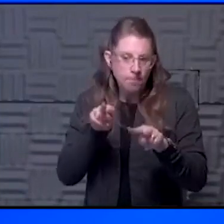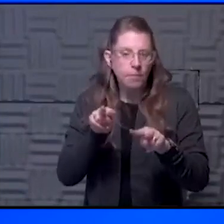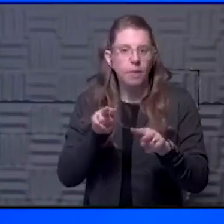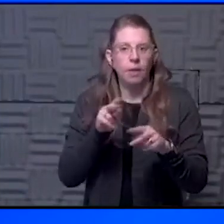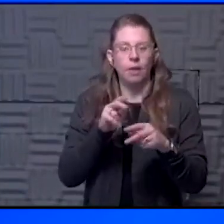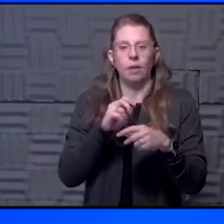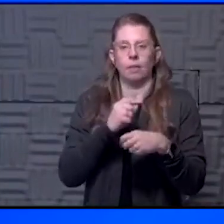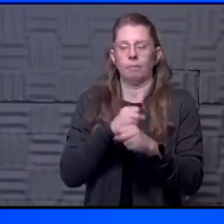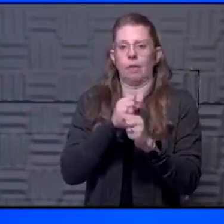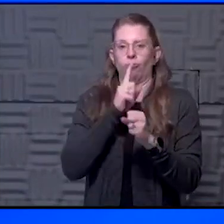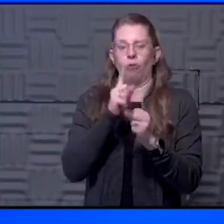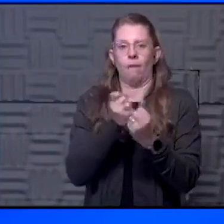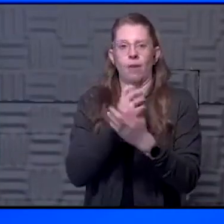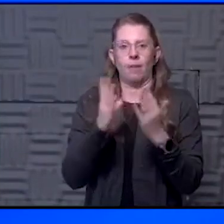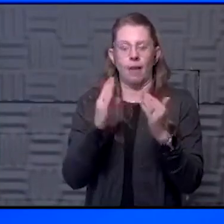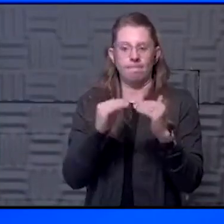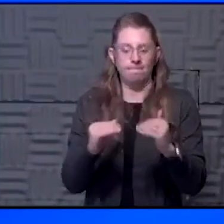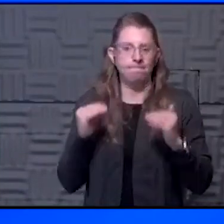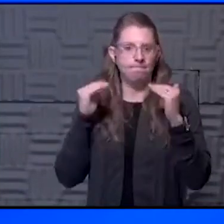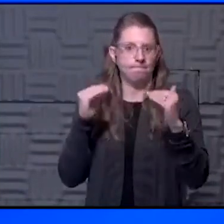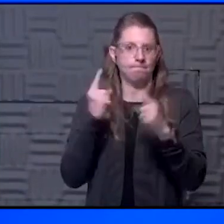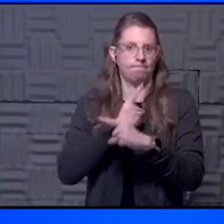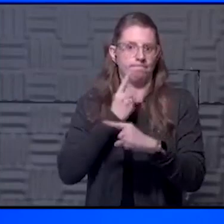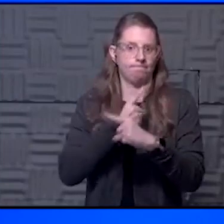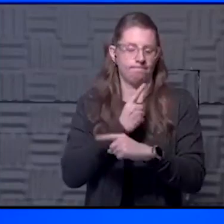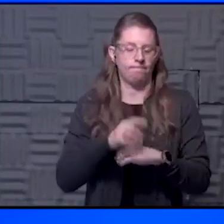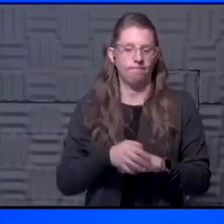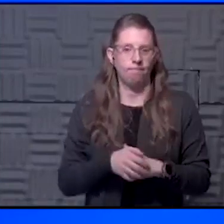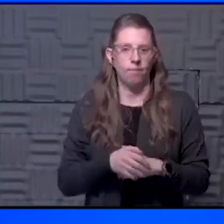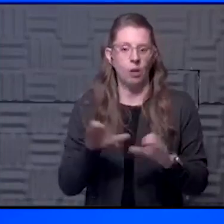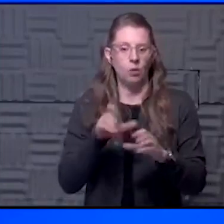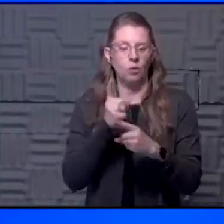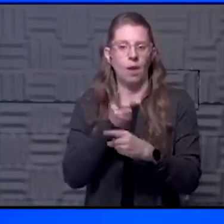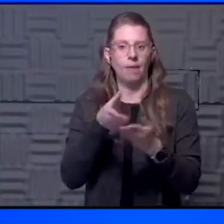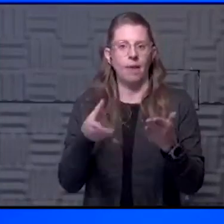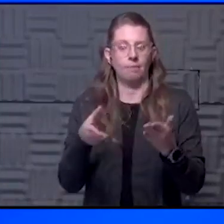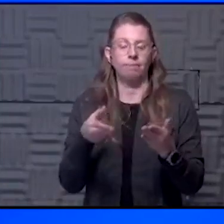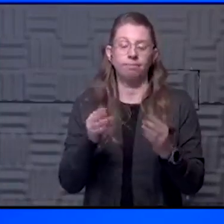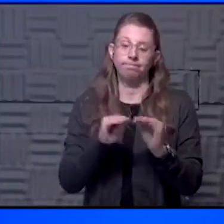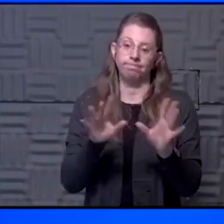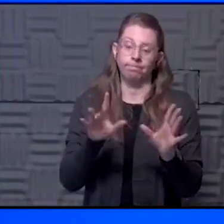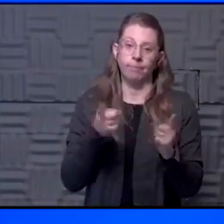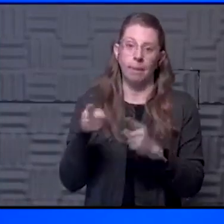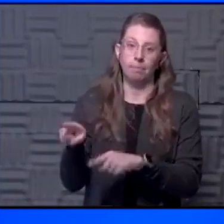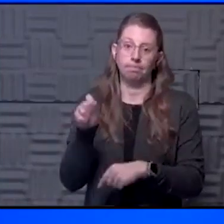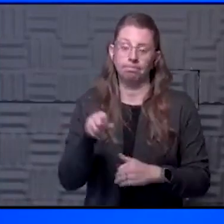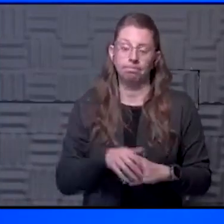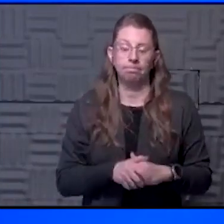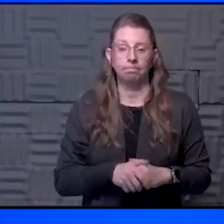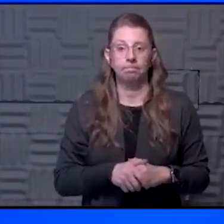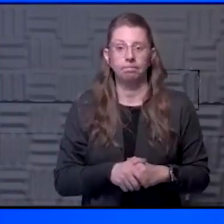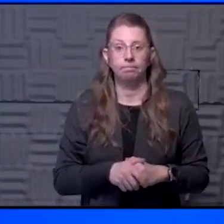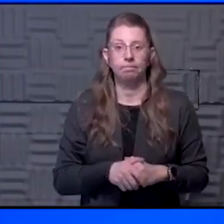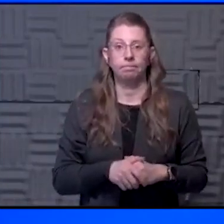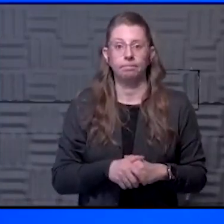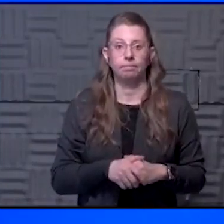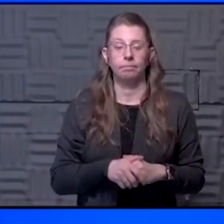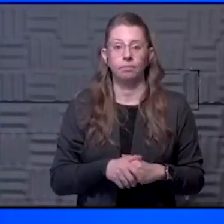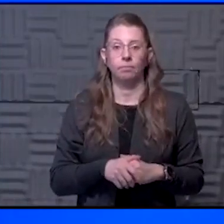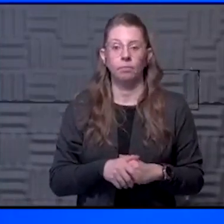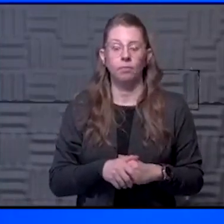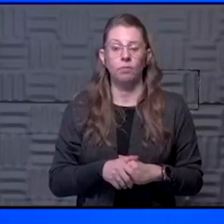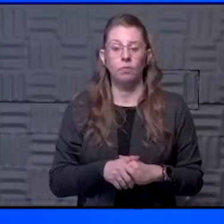everything above board and do the right thing. So apparently it does happen. There were those mainstream